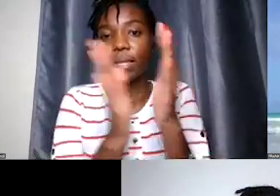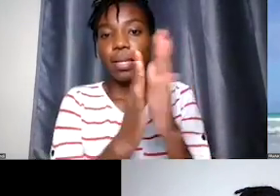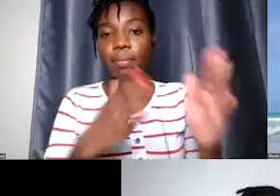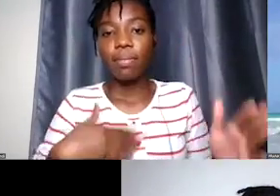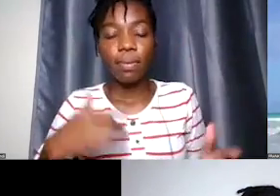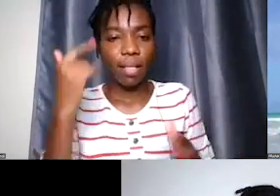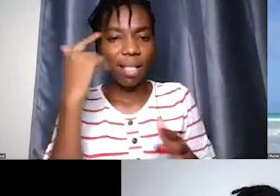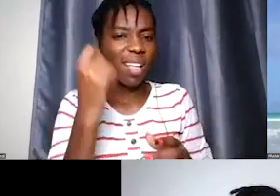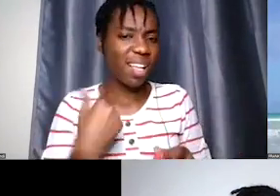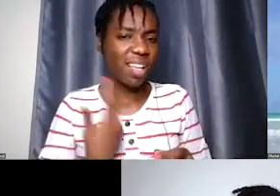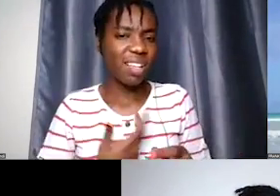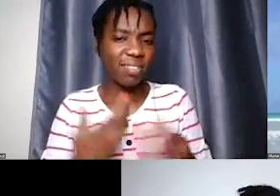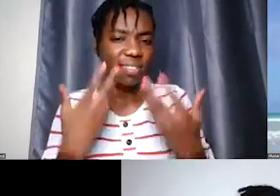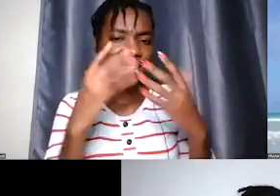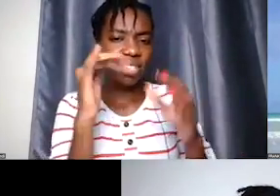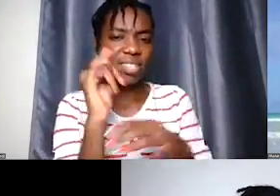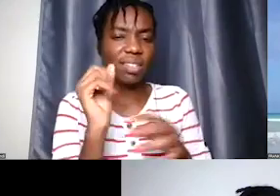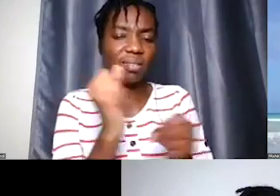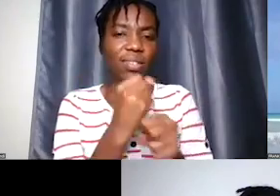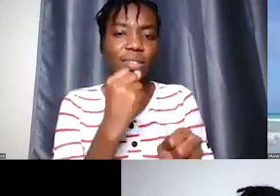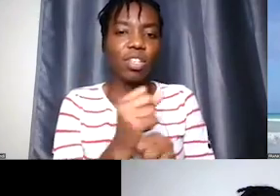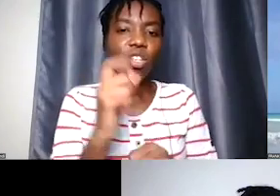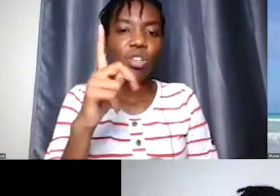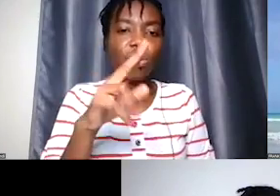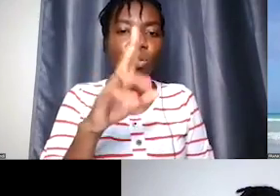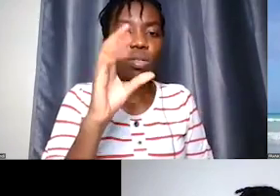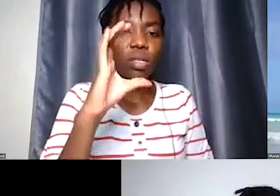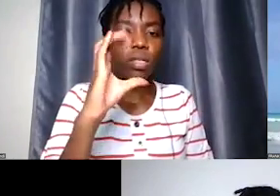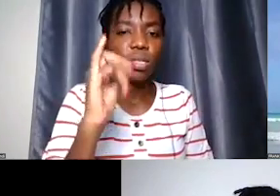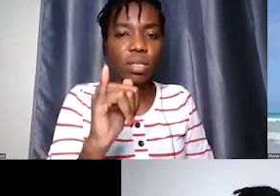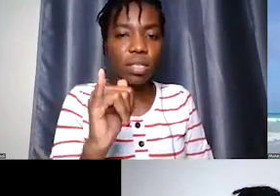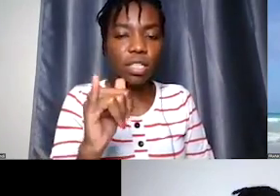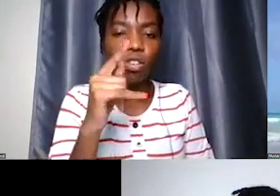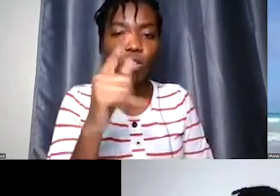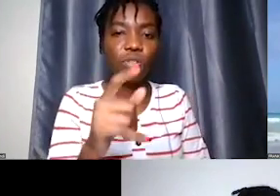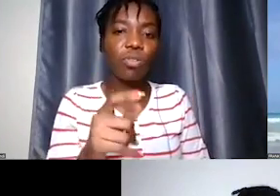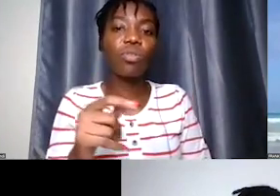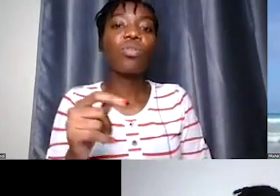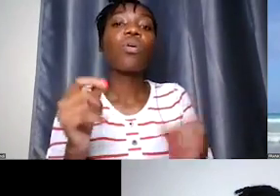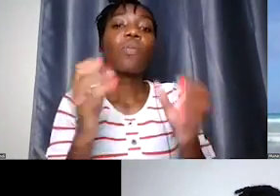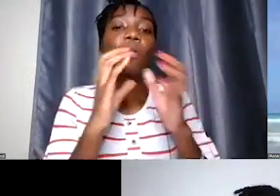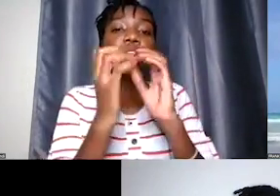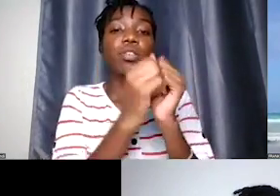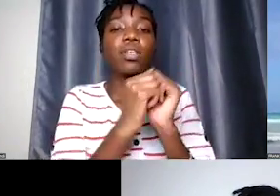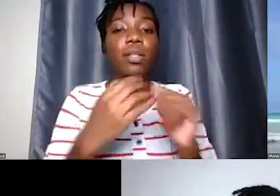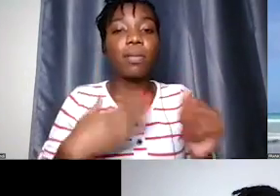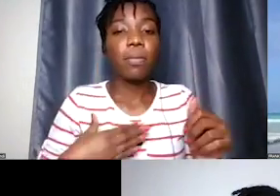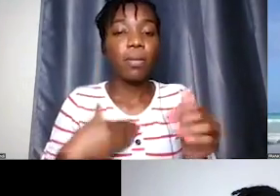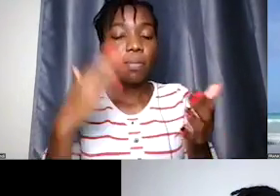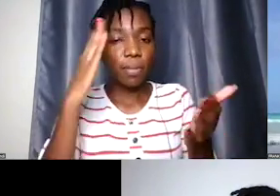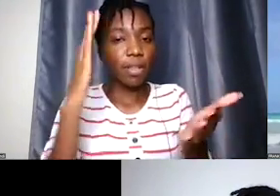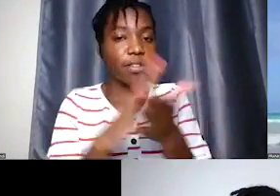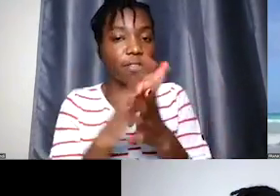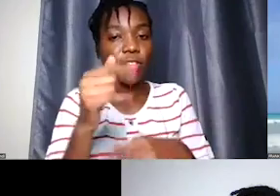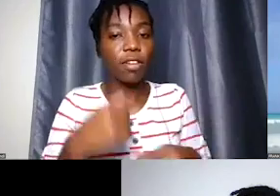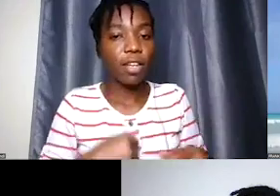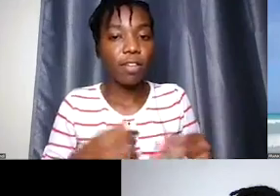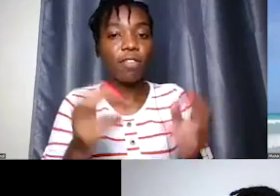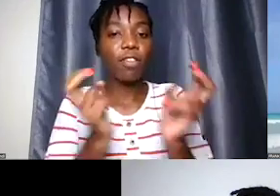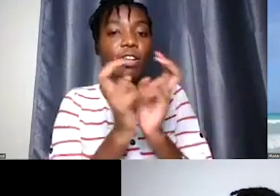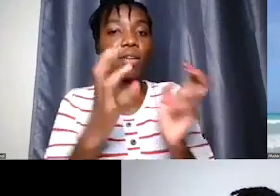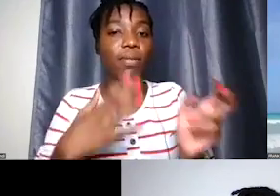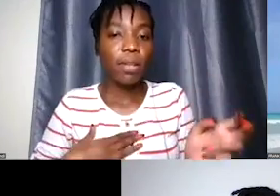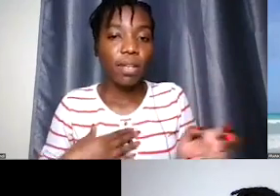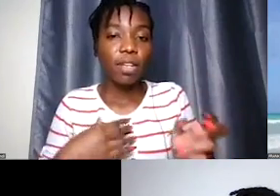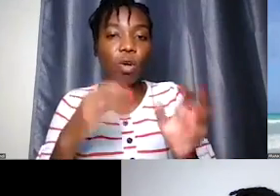this. Lucy Minor, please get in touch with me. I believe you have my number, and if you don't have, I'm sure you have my email